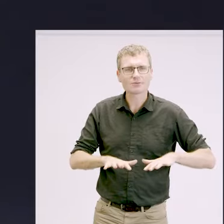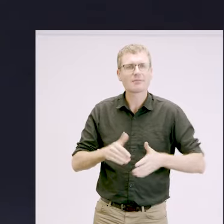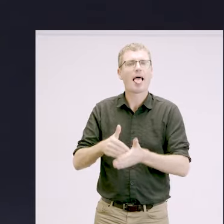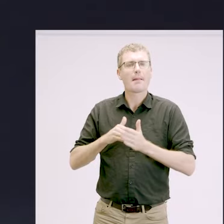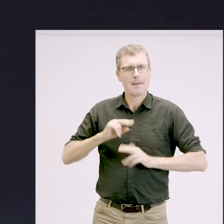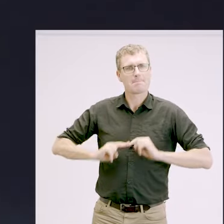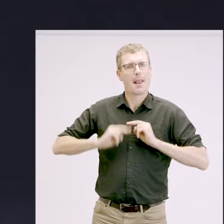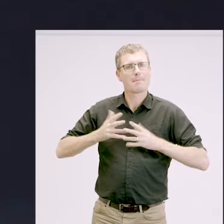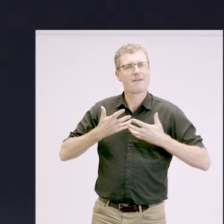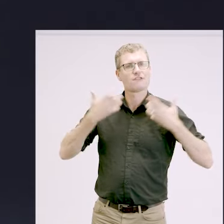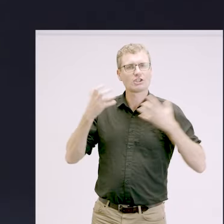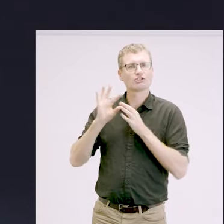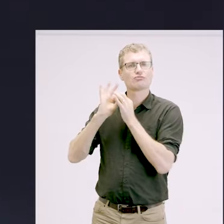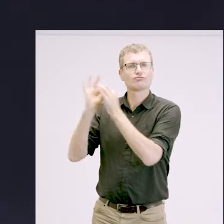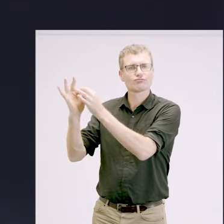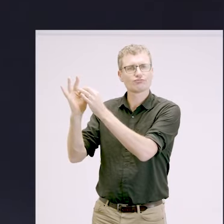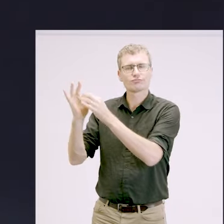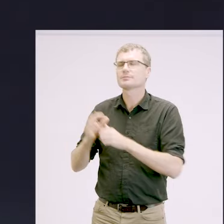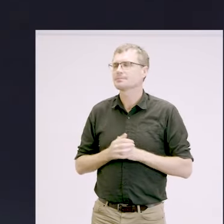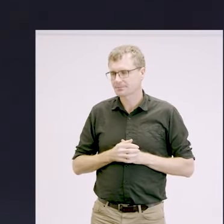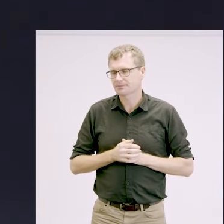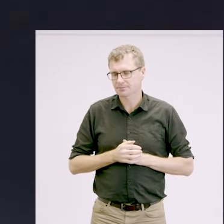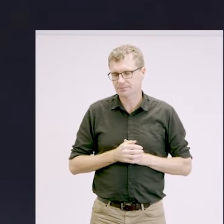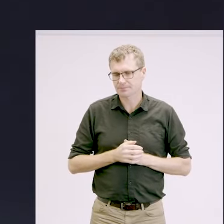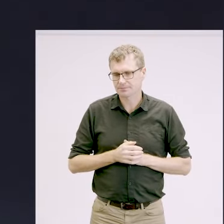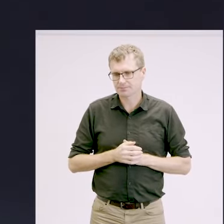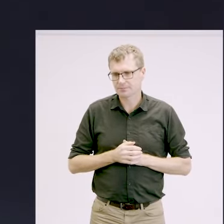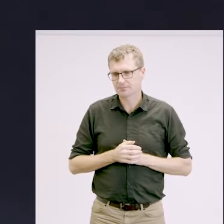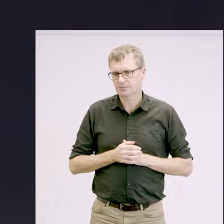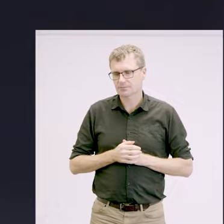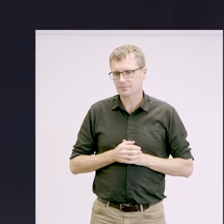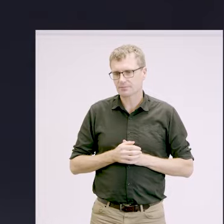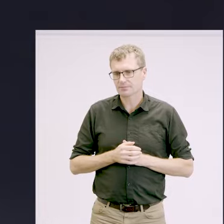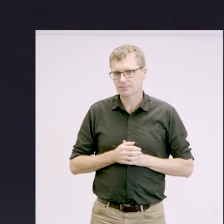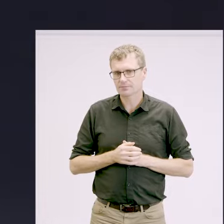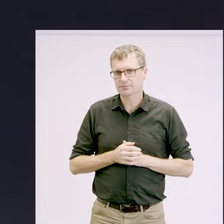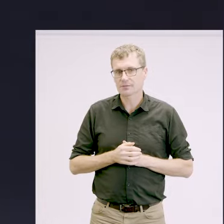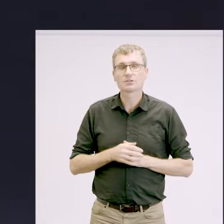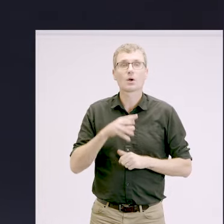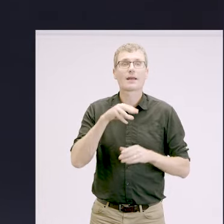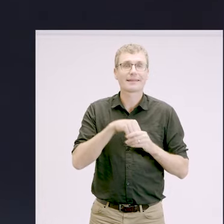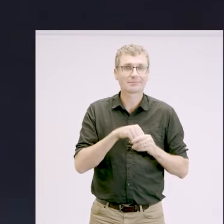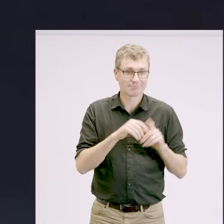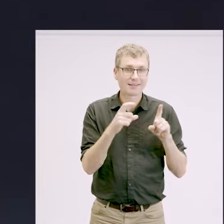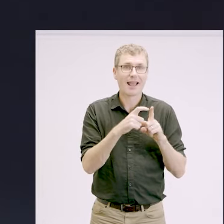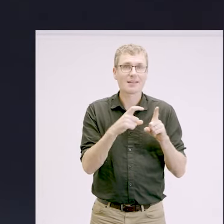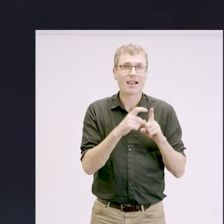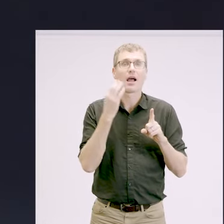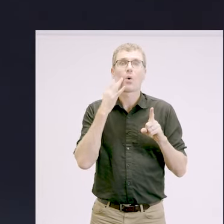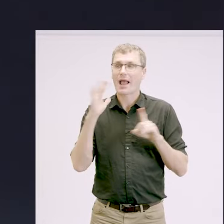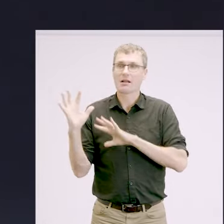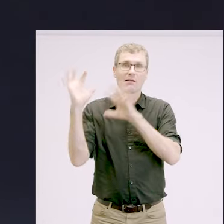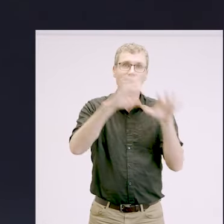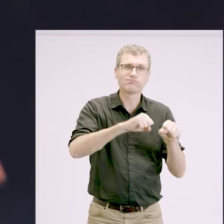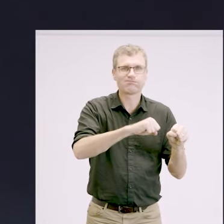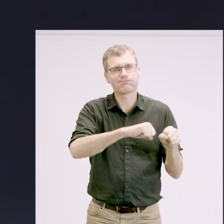us, of course, to the second point, which is that in the middle of that deconstruction, in the middle of that exile moment, God is